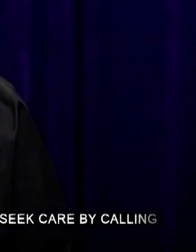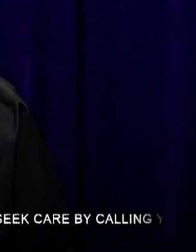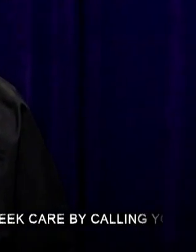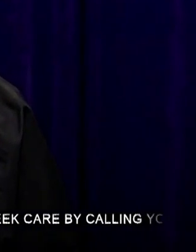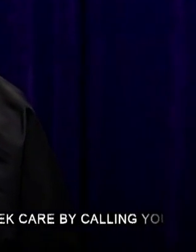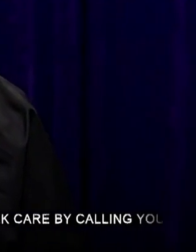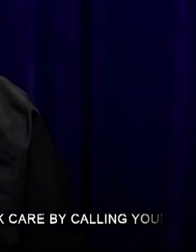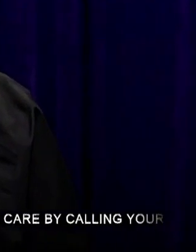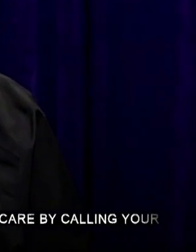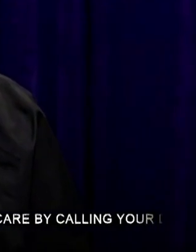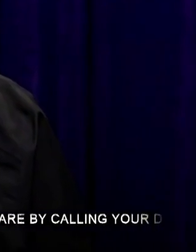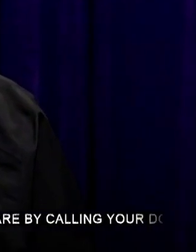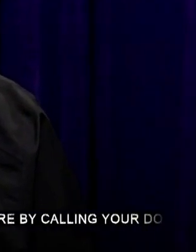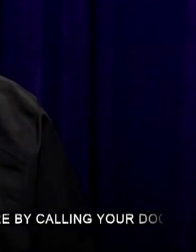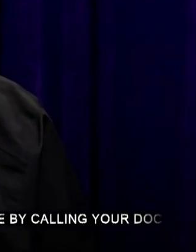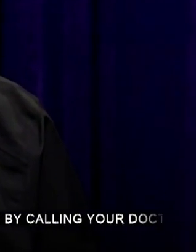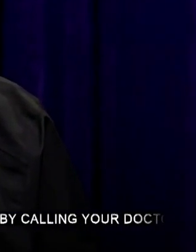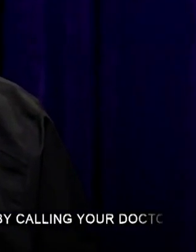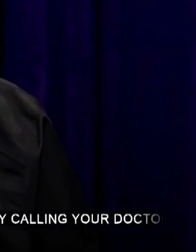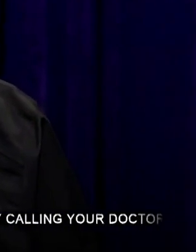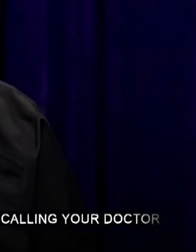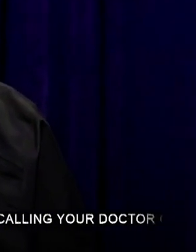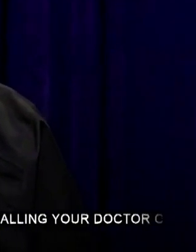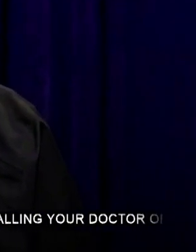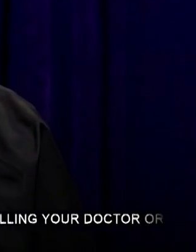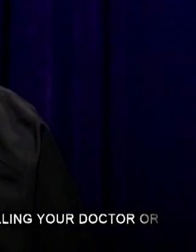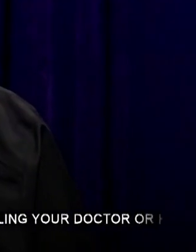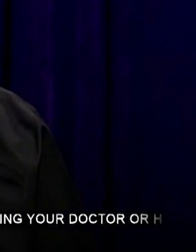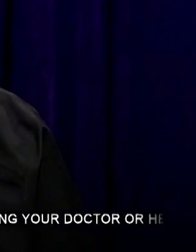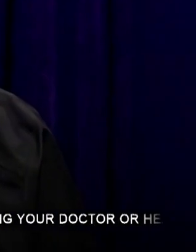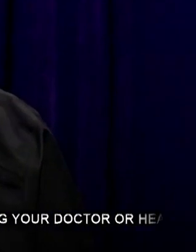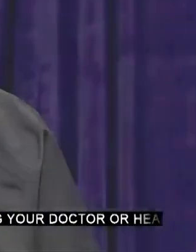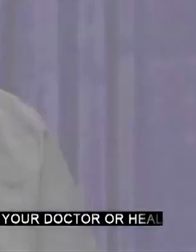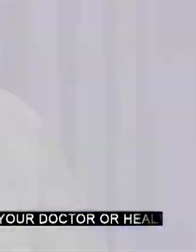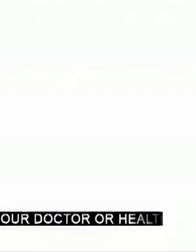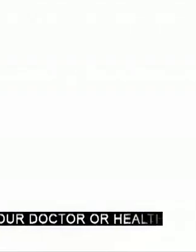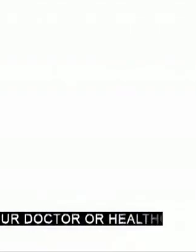Mayor Bowser says, we're all in this together, and we'll all get through this together.